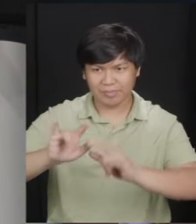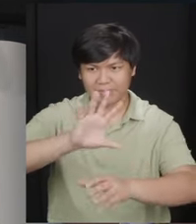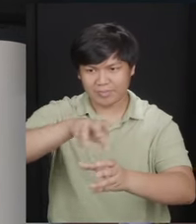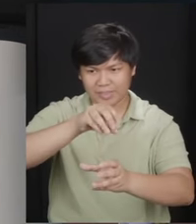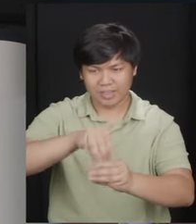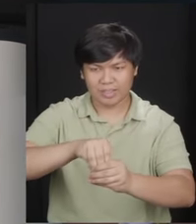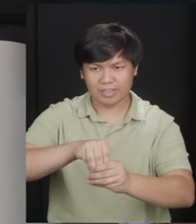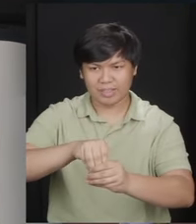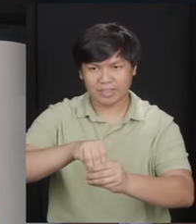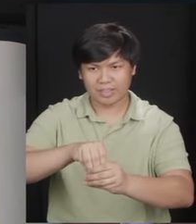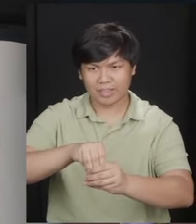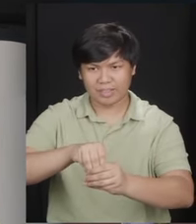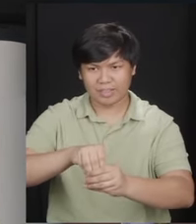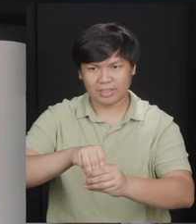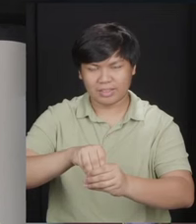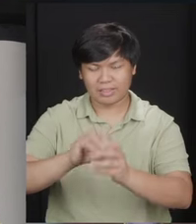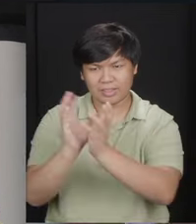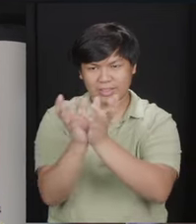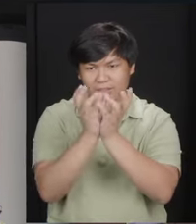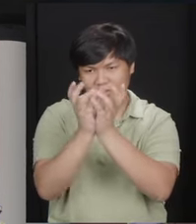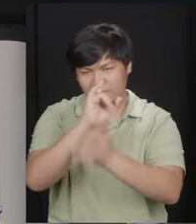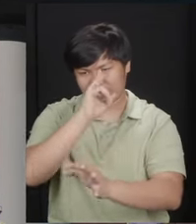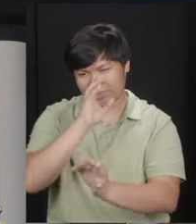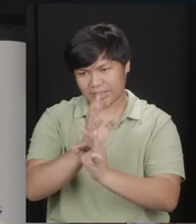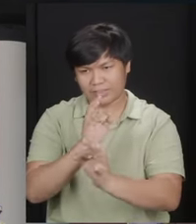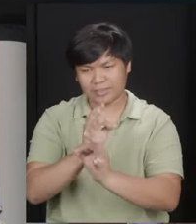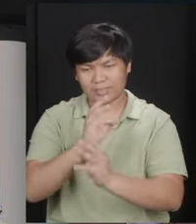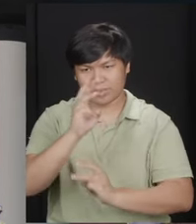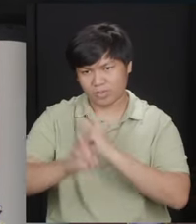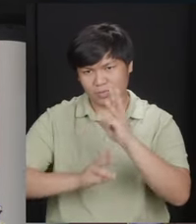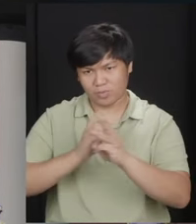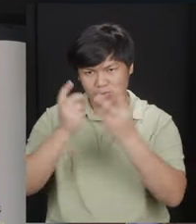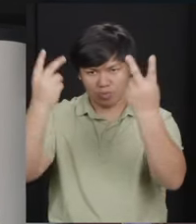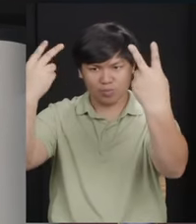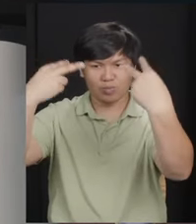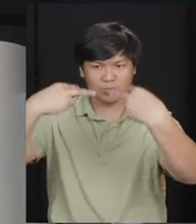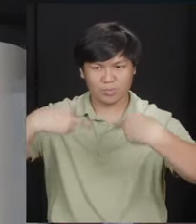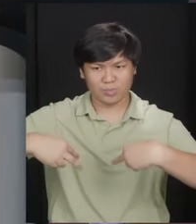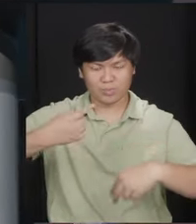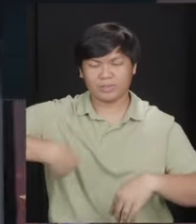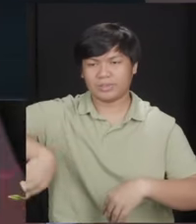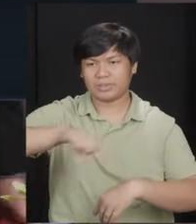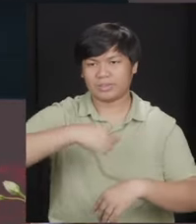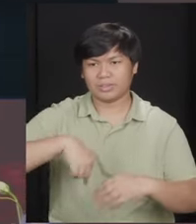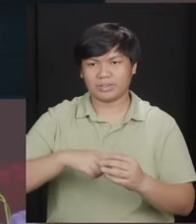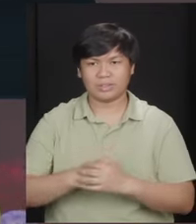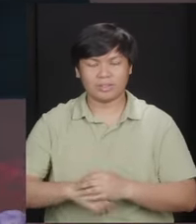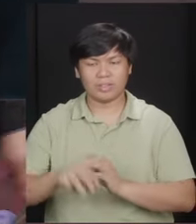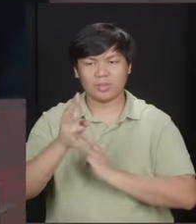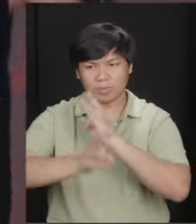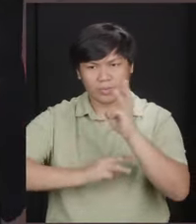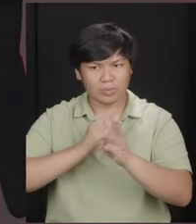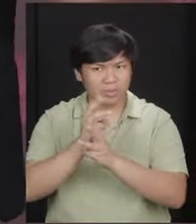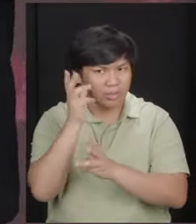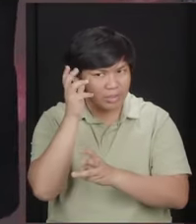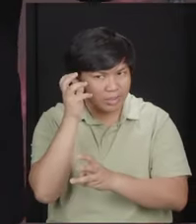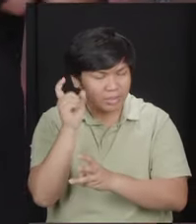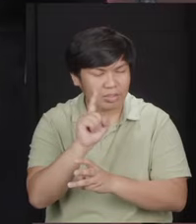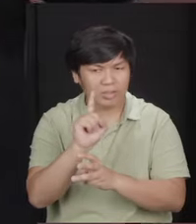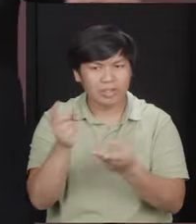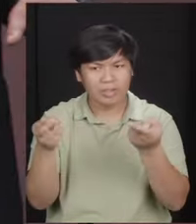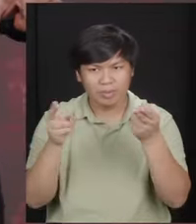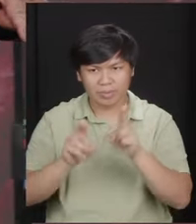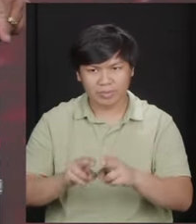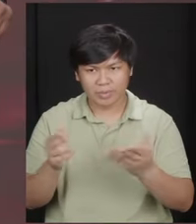inside the faith community. So the world will look at us. The world is listening for what's happening inside